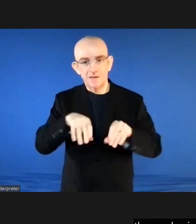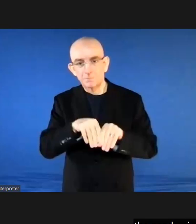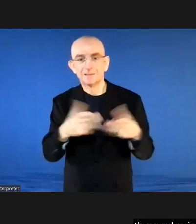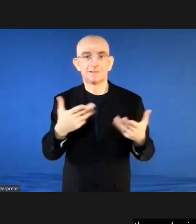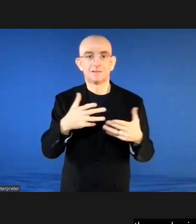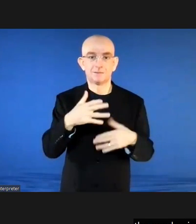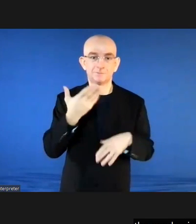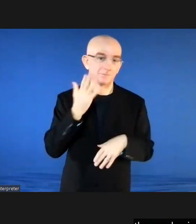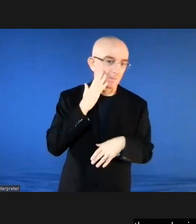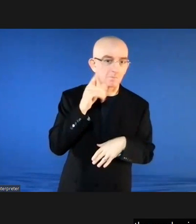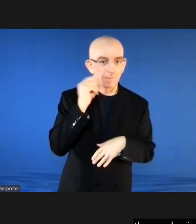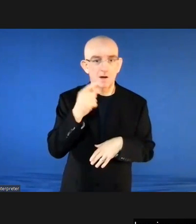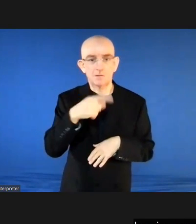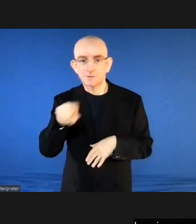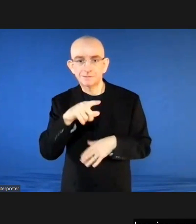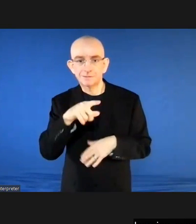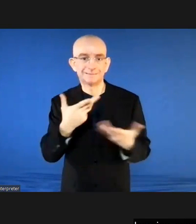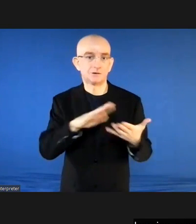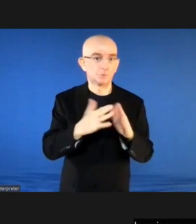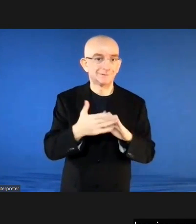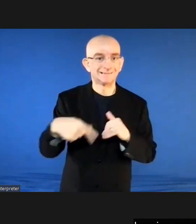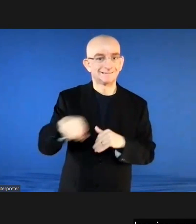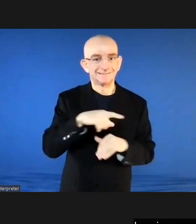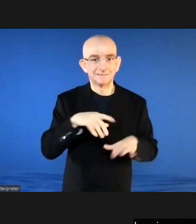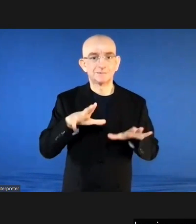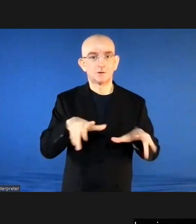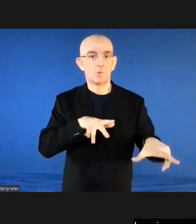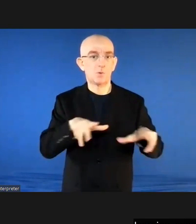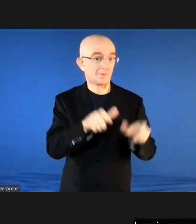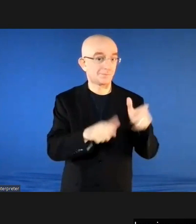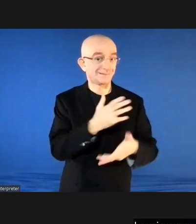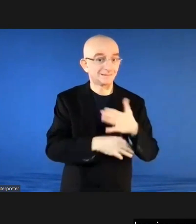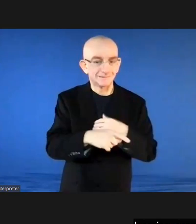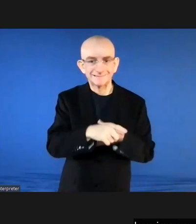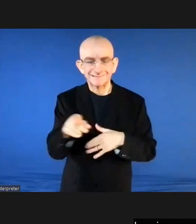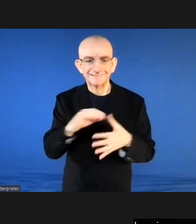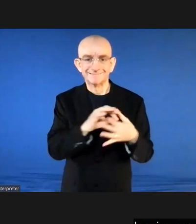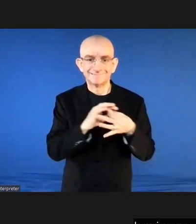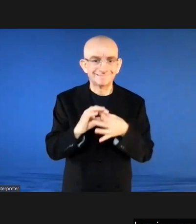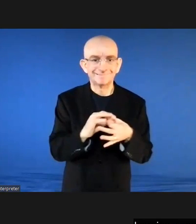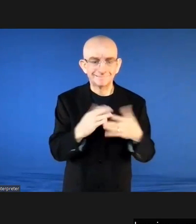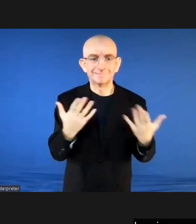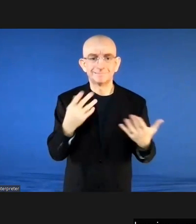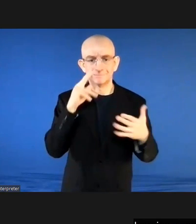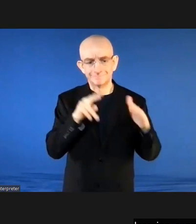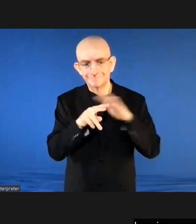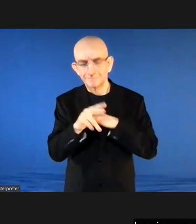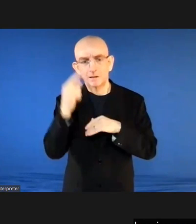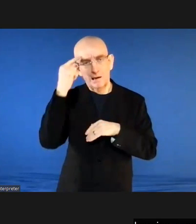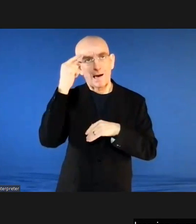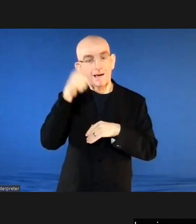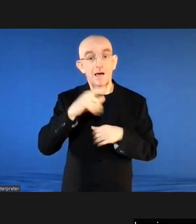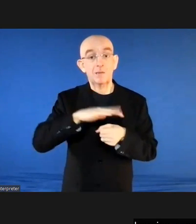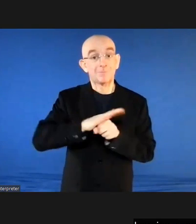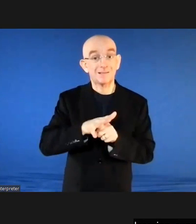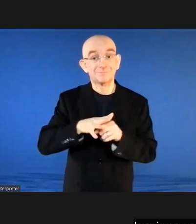with disabilities, and then looking ahead at the post-pandemic and how we can reopen schools and how governments can support